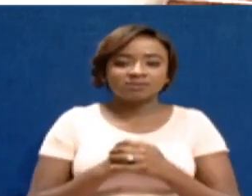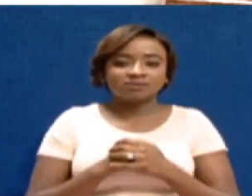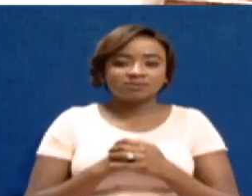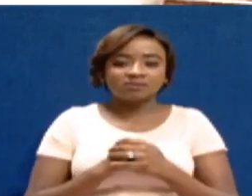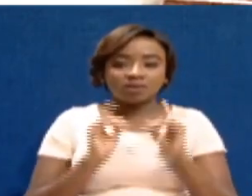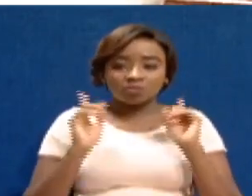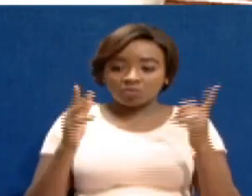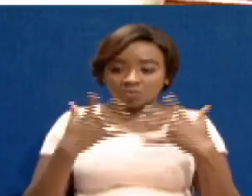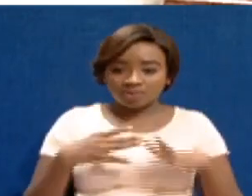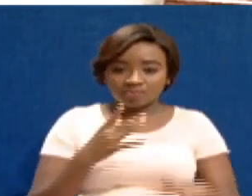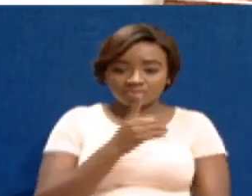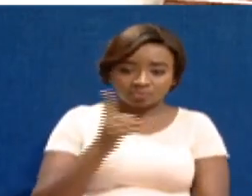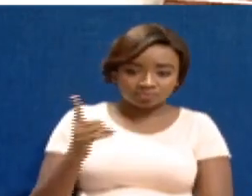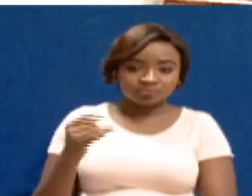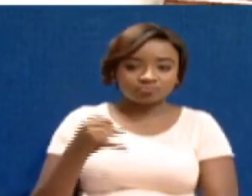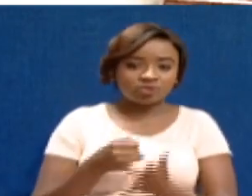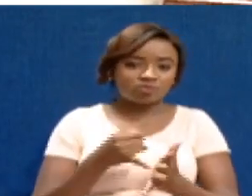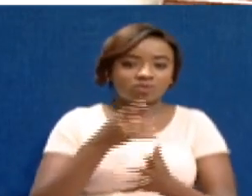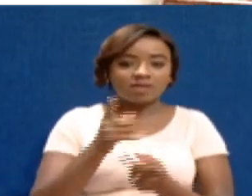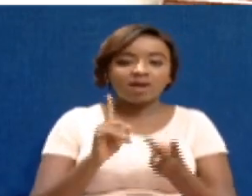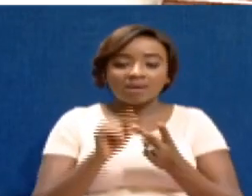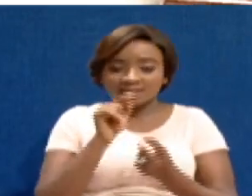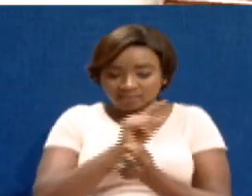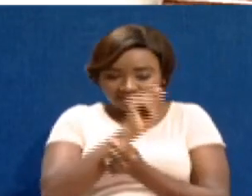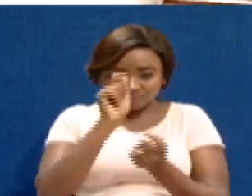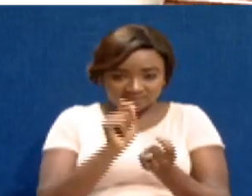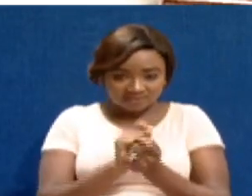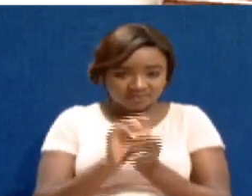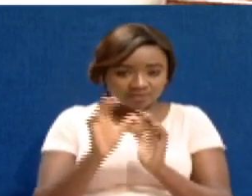boss. Look, it's no secret